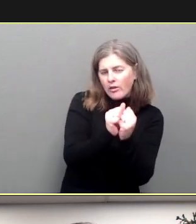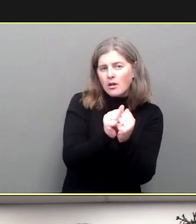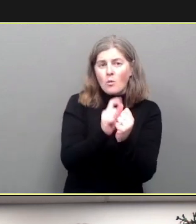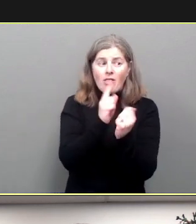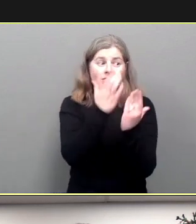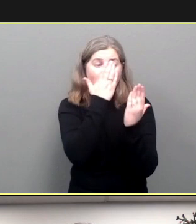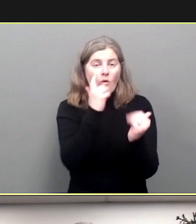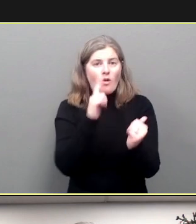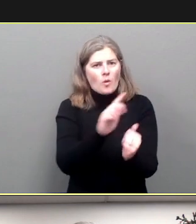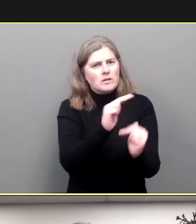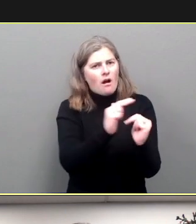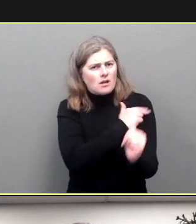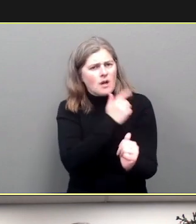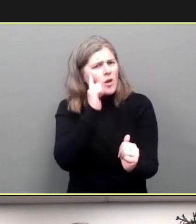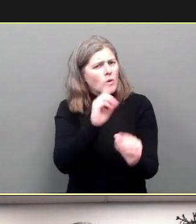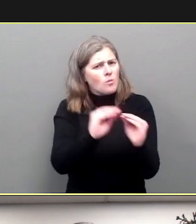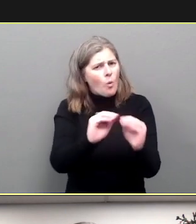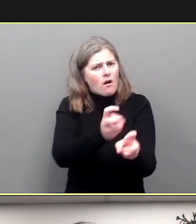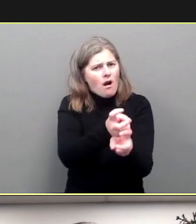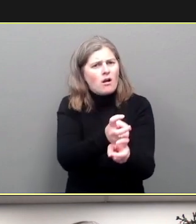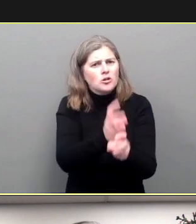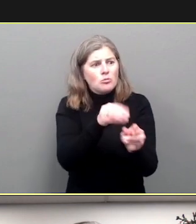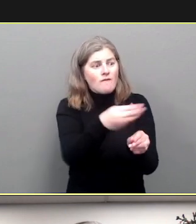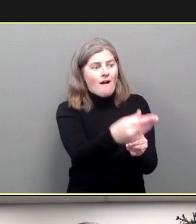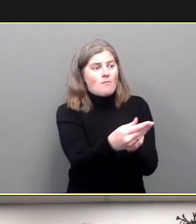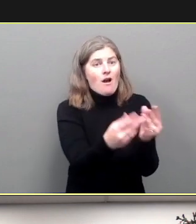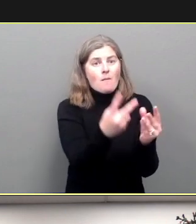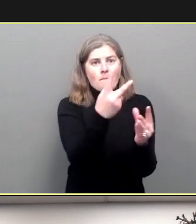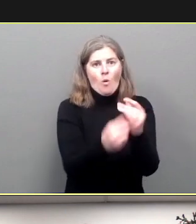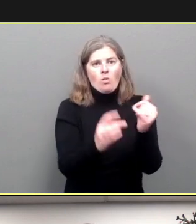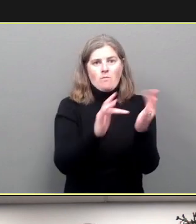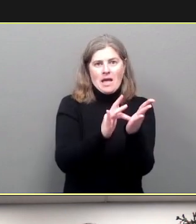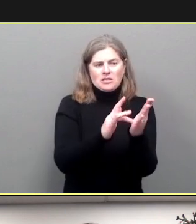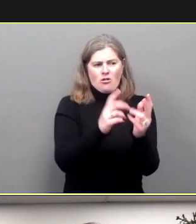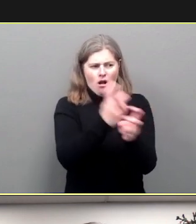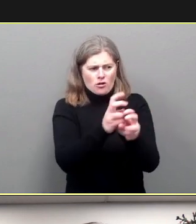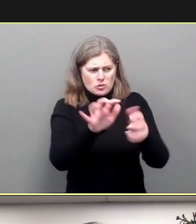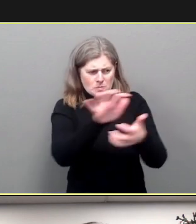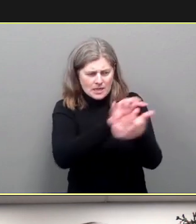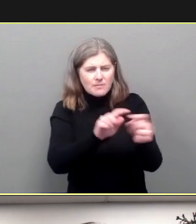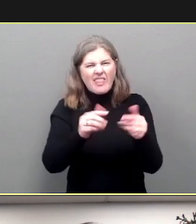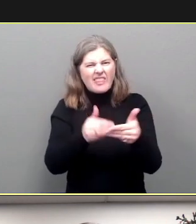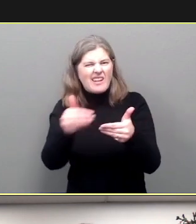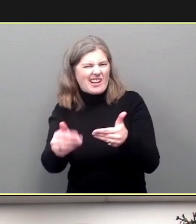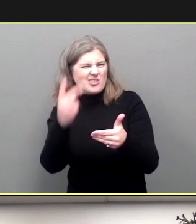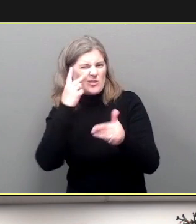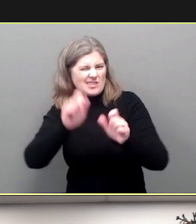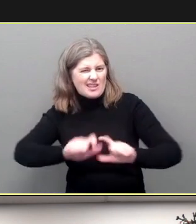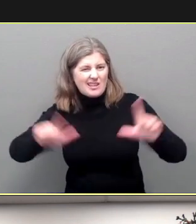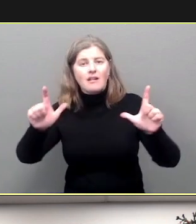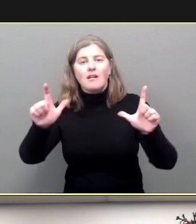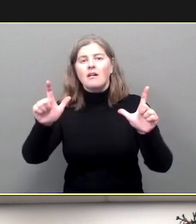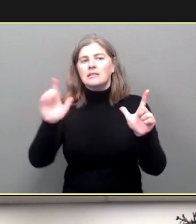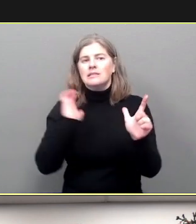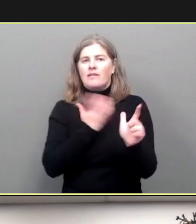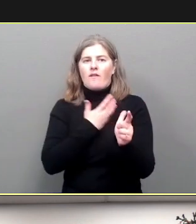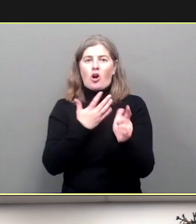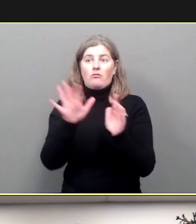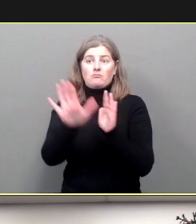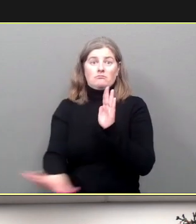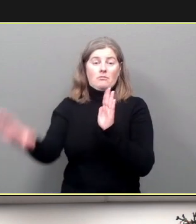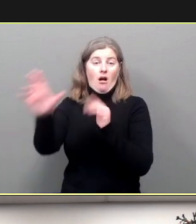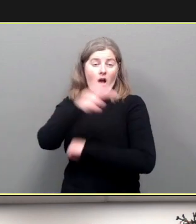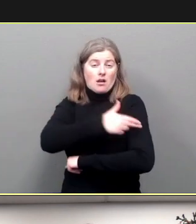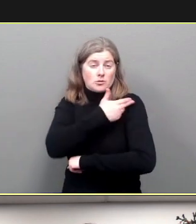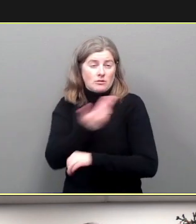work to give the other meds, harder to mix. But on the next slide, you can see that a number of our statewide hospitals,